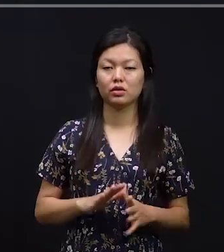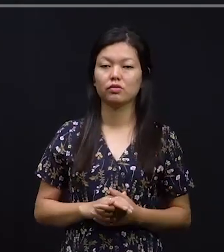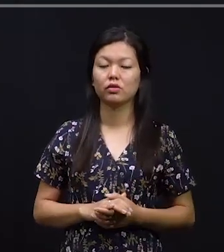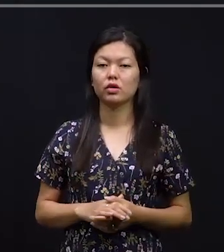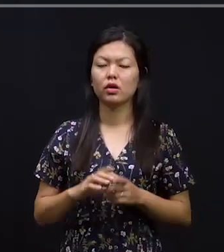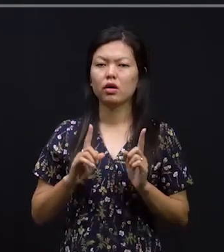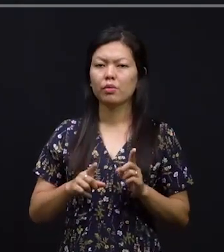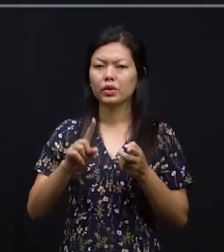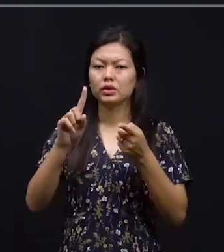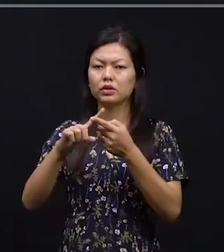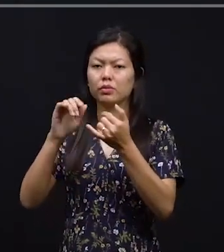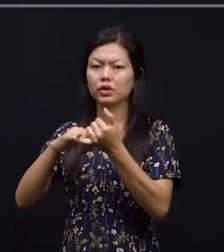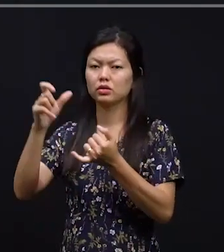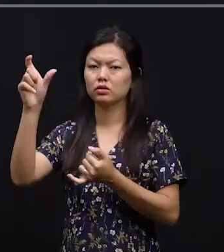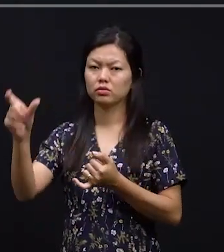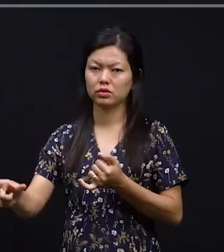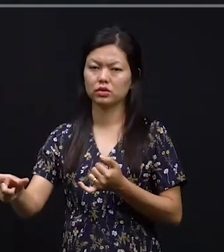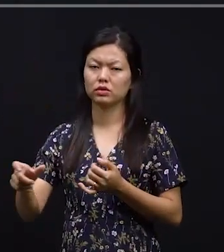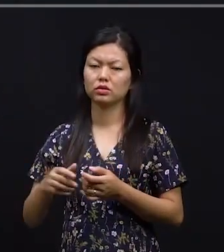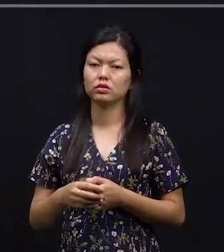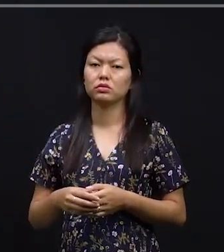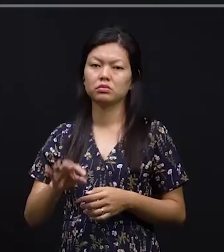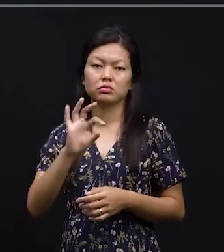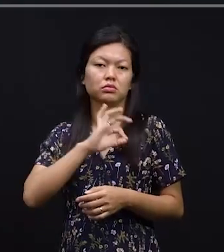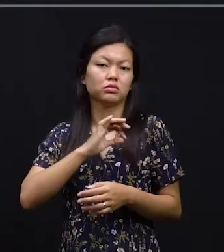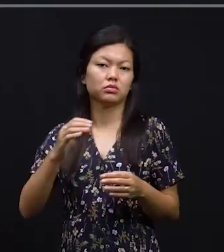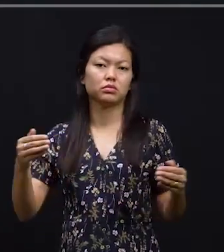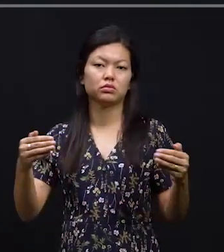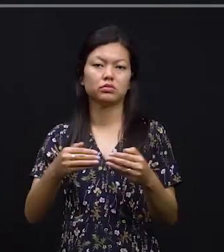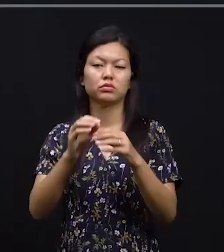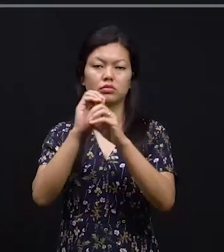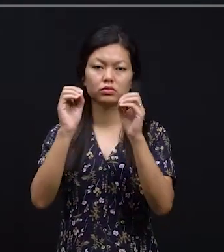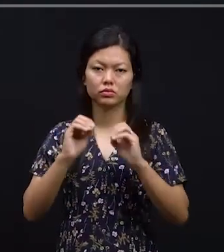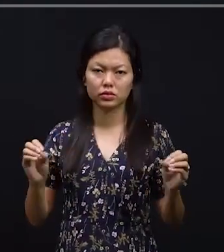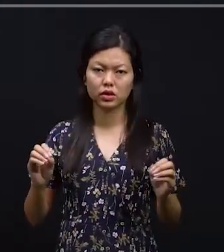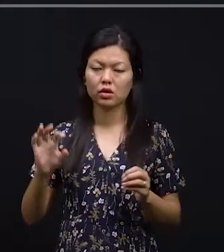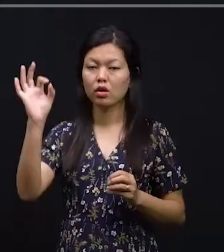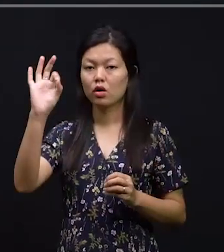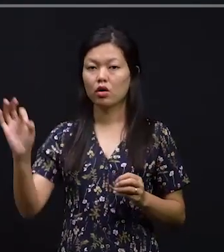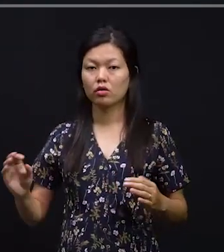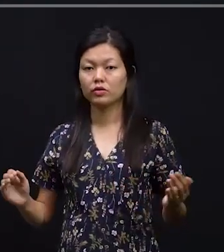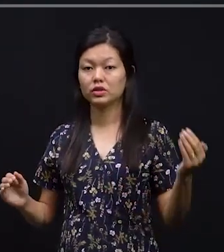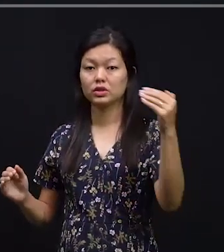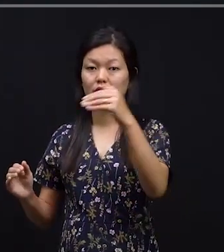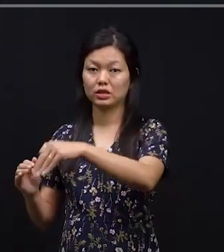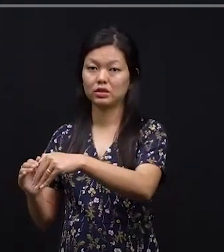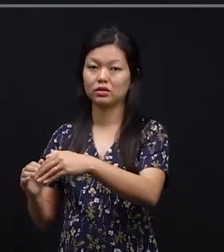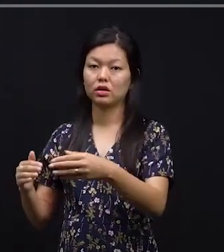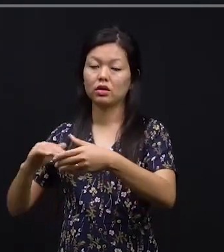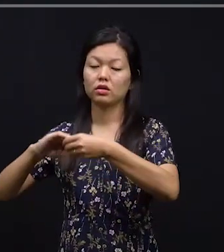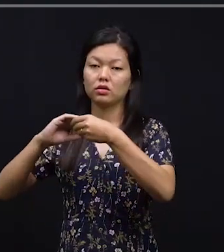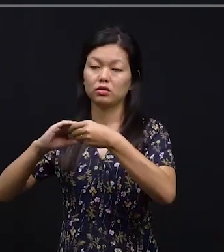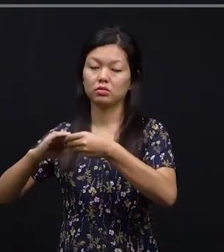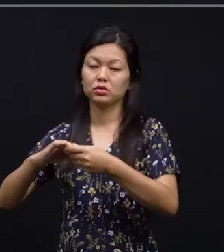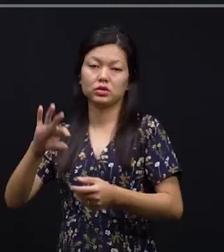uncle, Ebenezer Scrooge, did not like his nephew entering his office, and the story says that